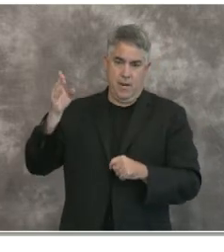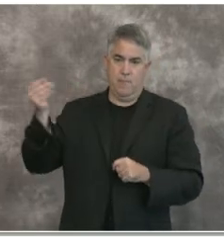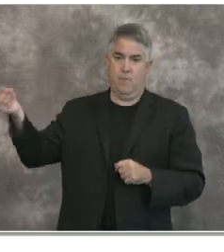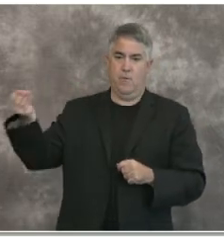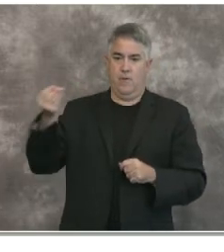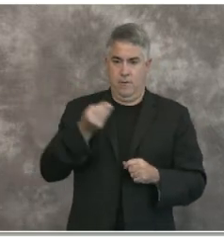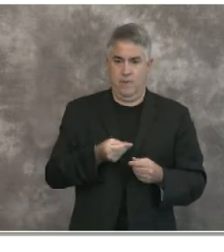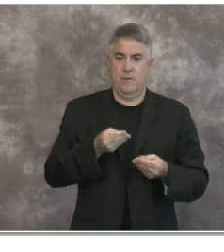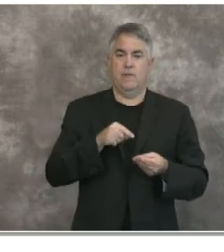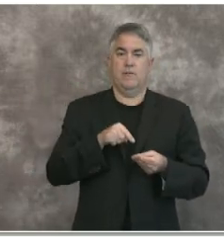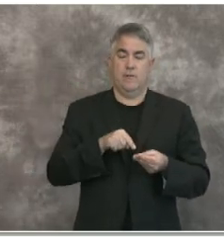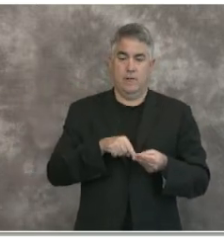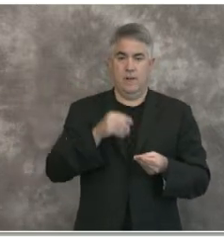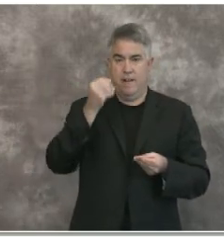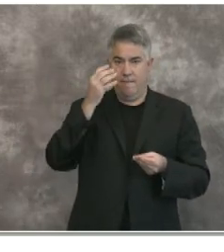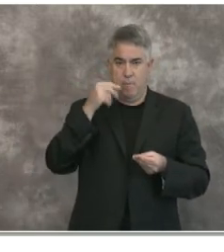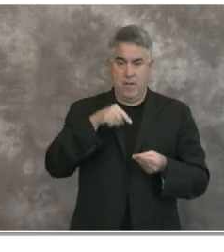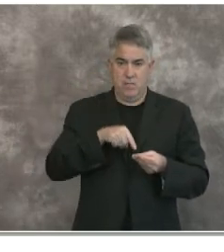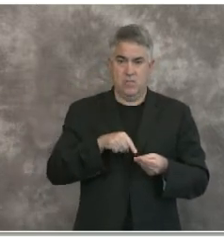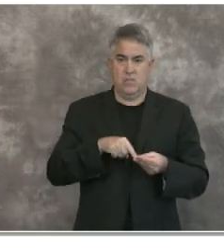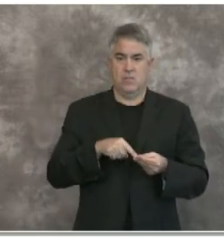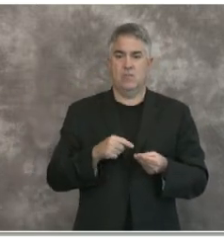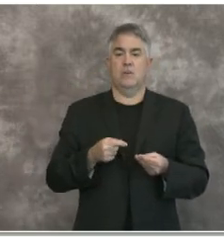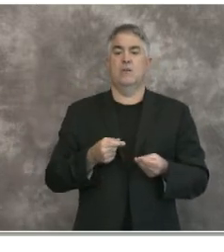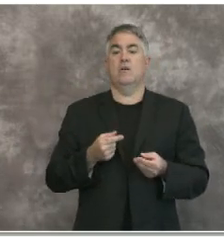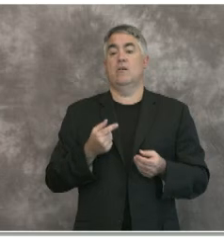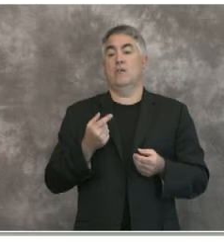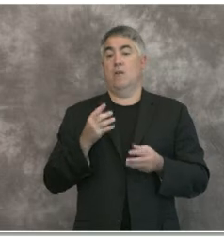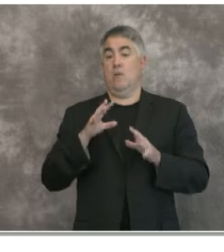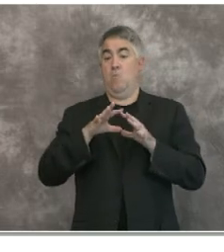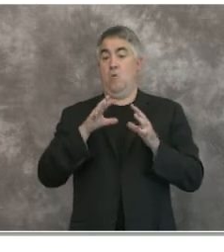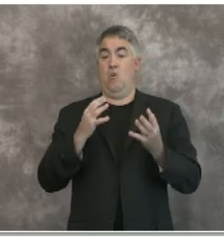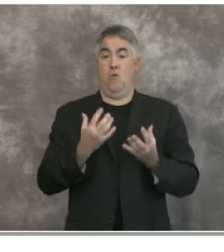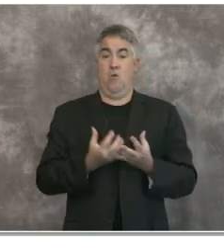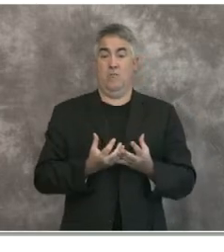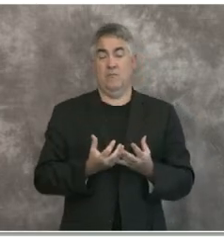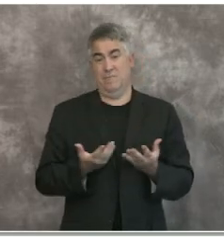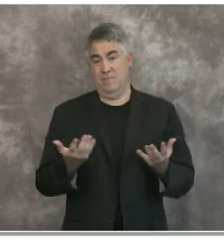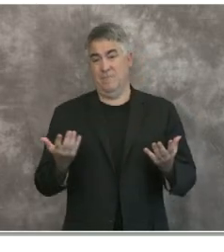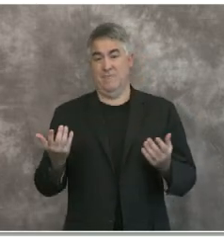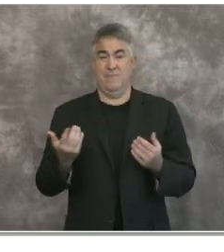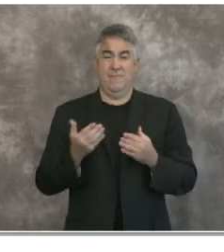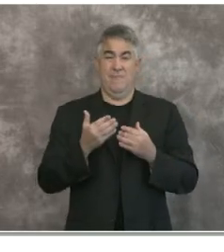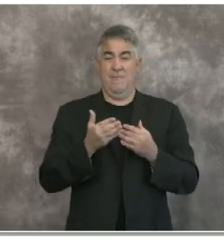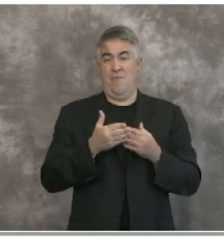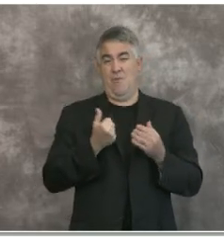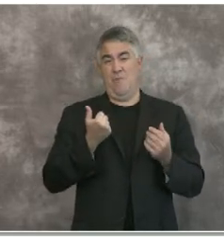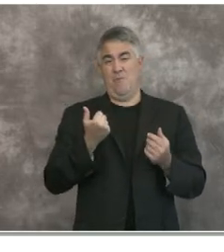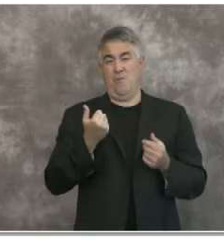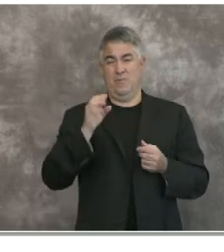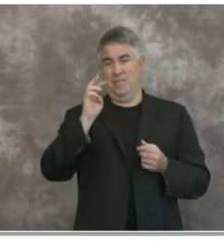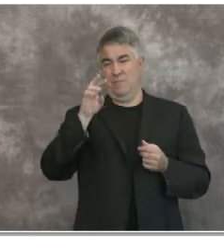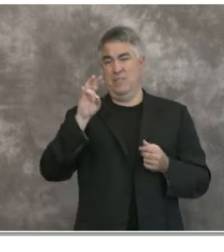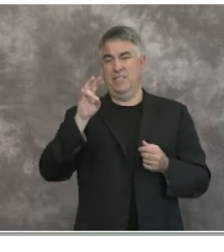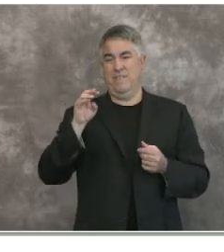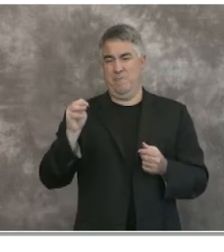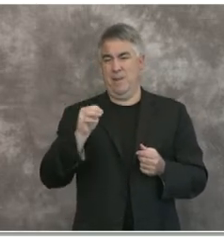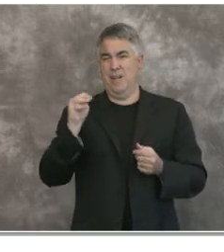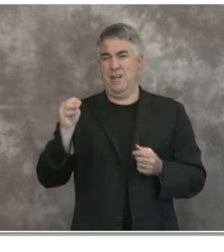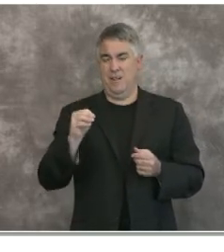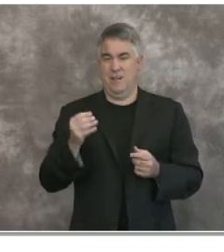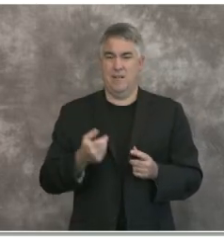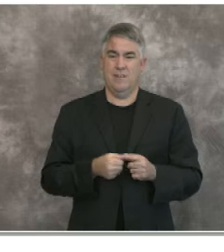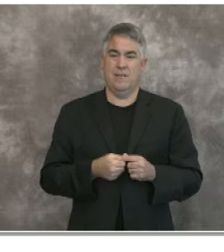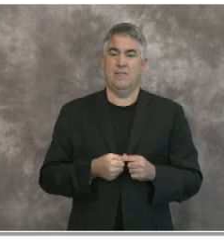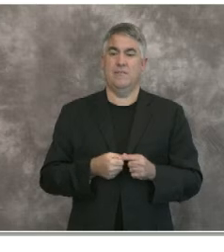dashboard. Information is as follows. Globally, there are almost 6.7 million positive cases,